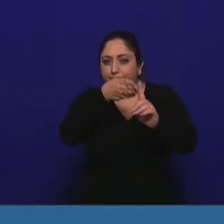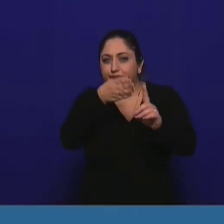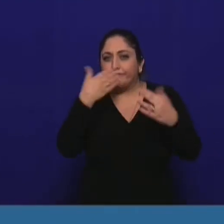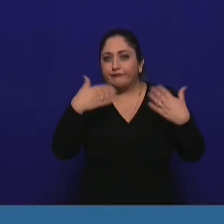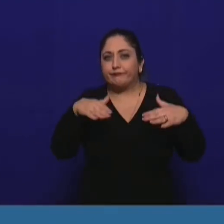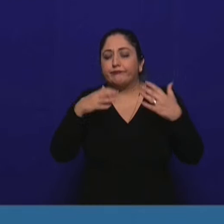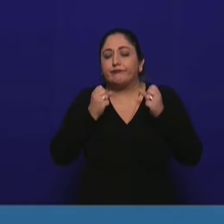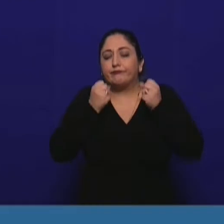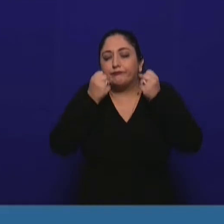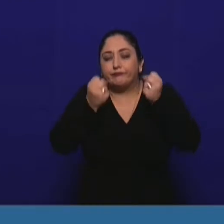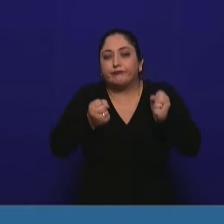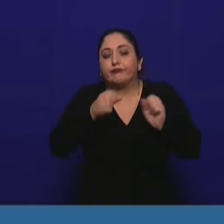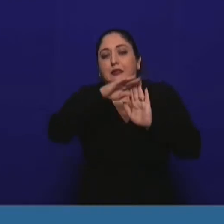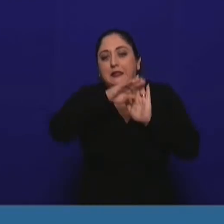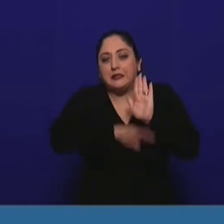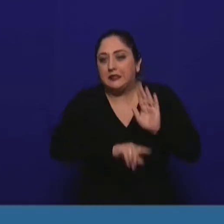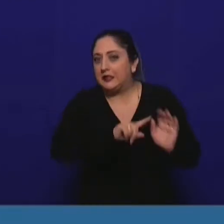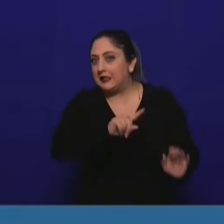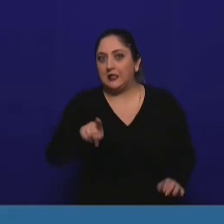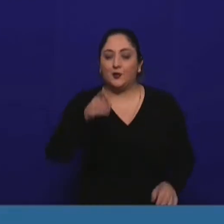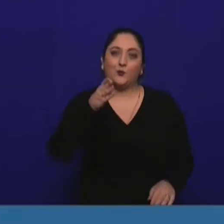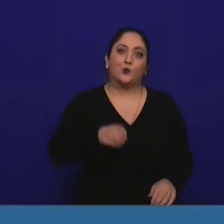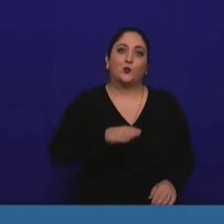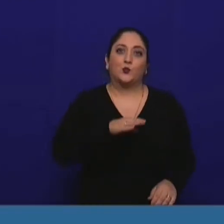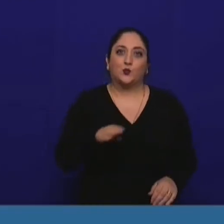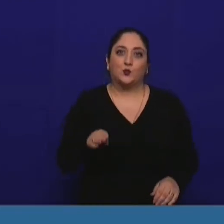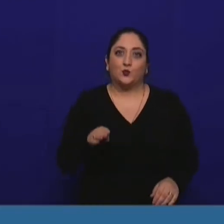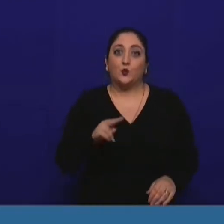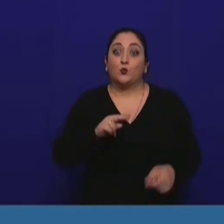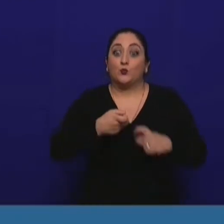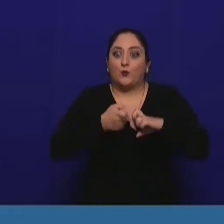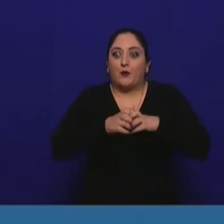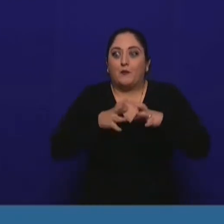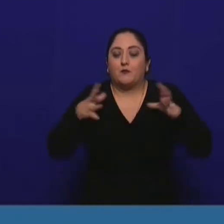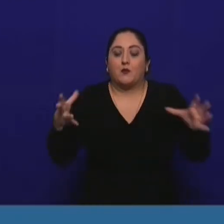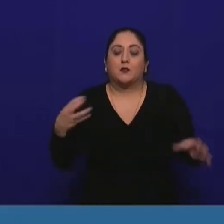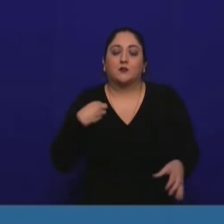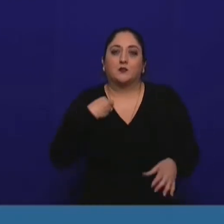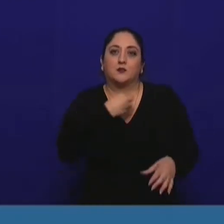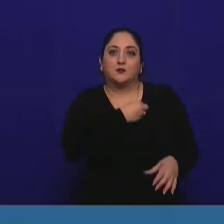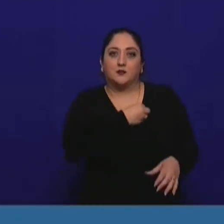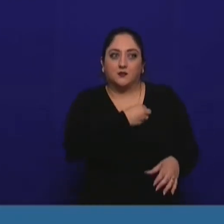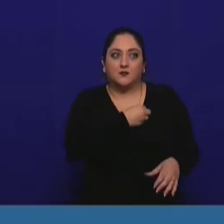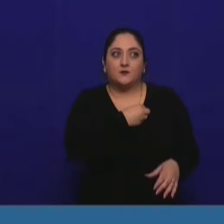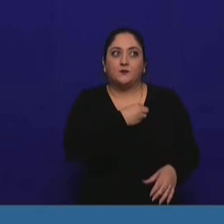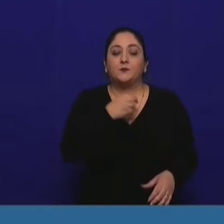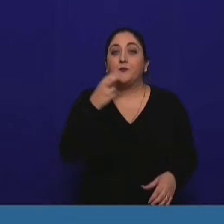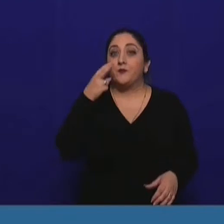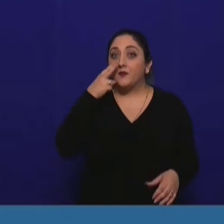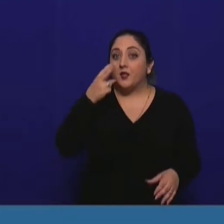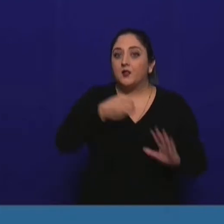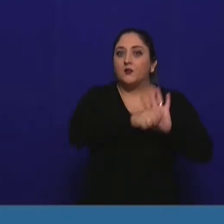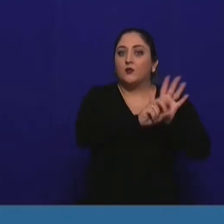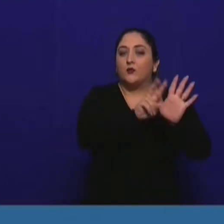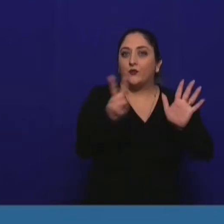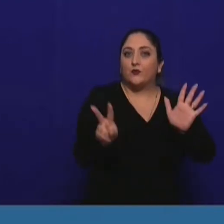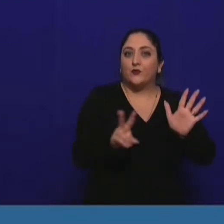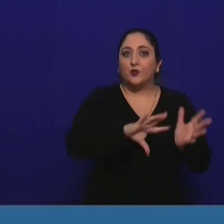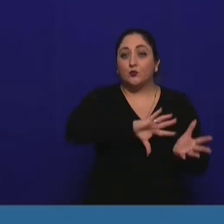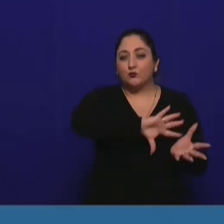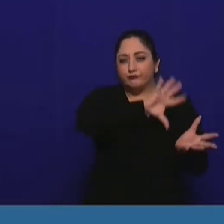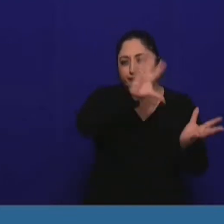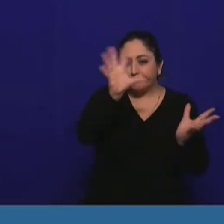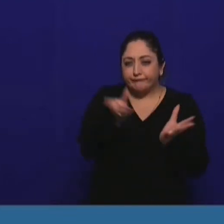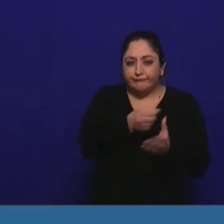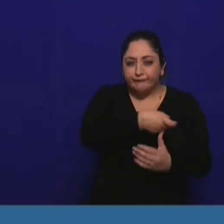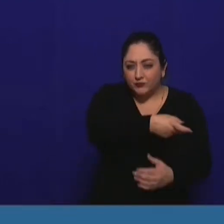dejjem li tnaqqas l-imwiet u anka n-nies li jkollhom komplikazzjonijiet. Jekk ħarsu lejn il-pandemija kollha u fejn